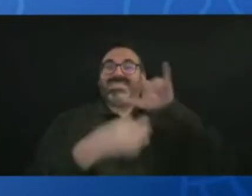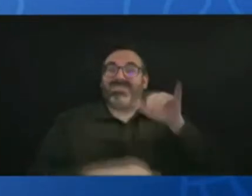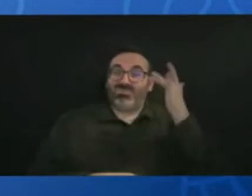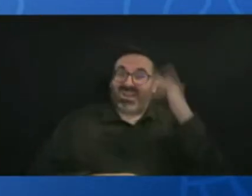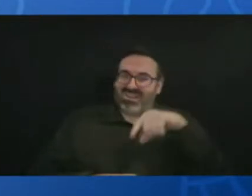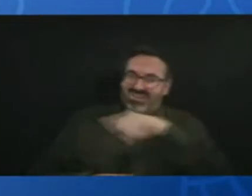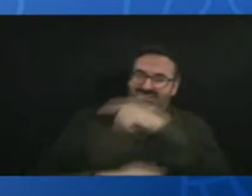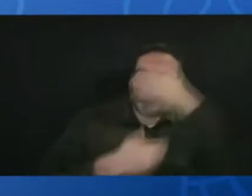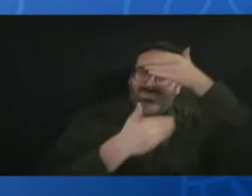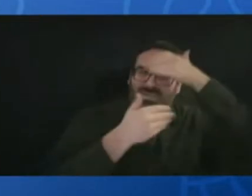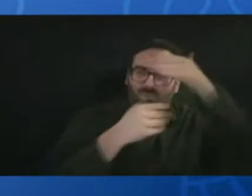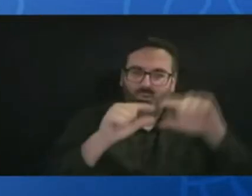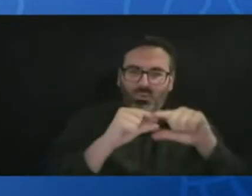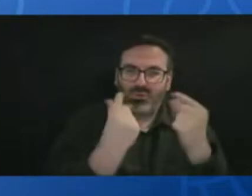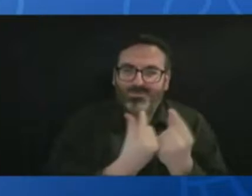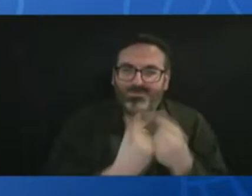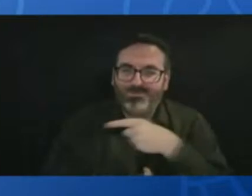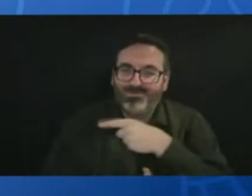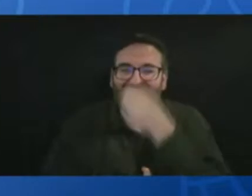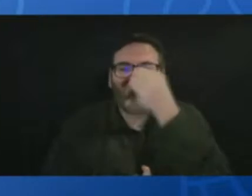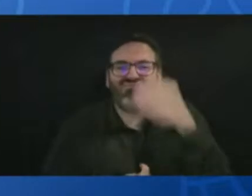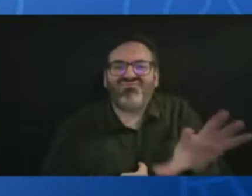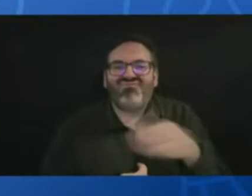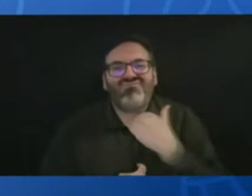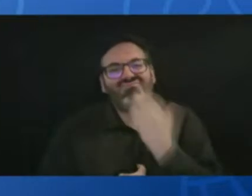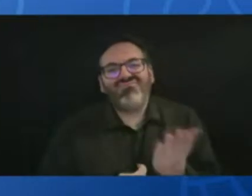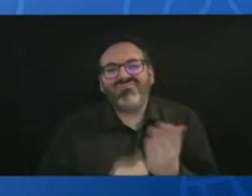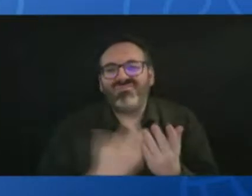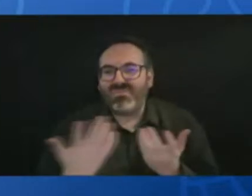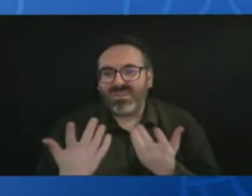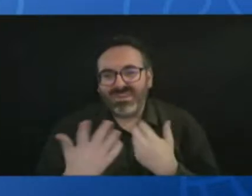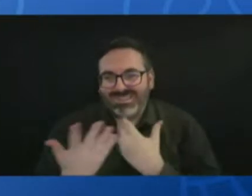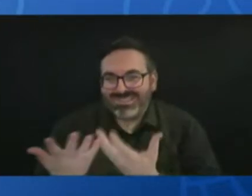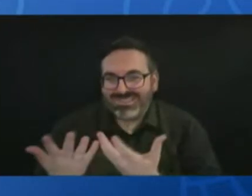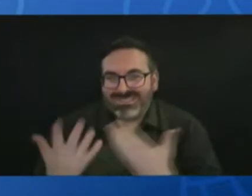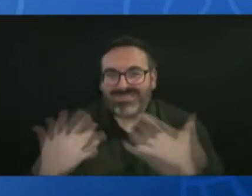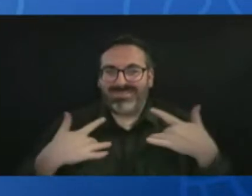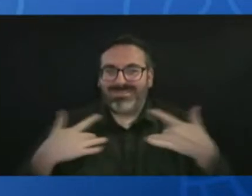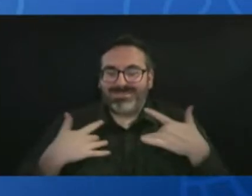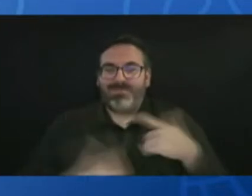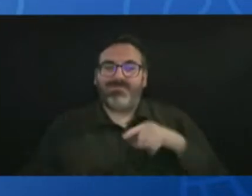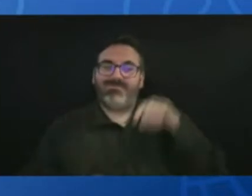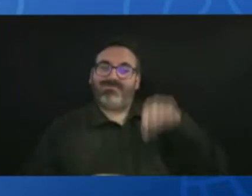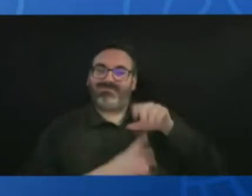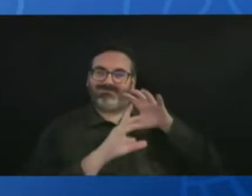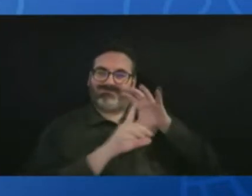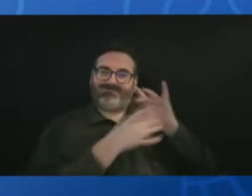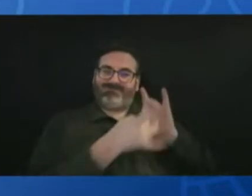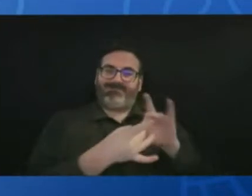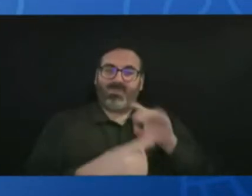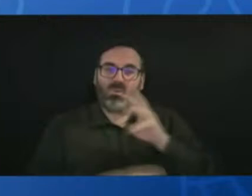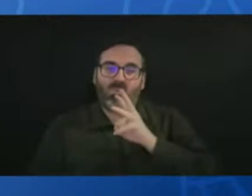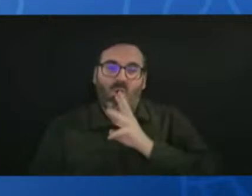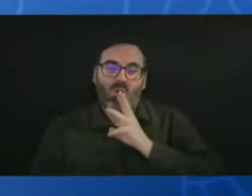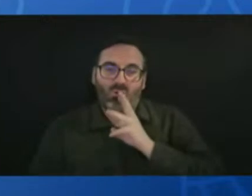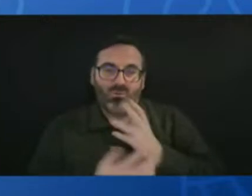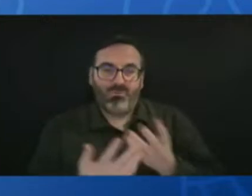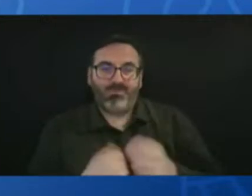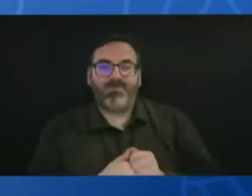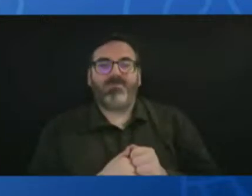the nature, we're concerned about groundwater. We know wherever you are and whoever you are, about what makes life